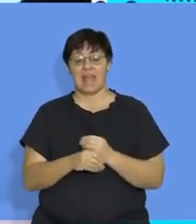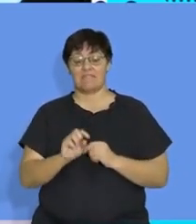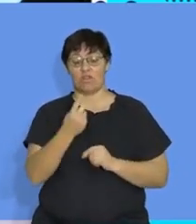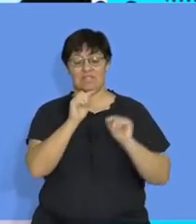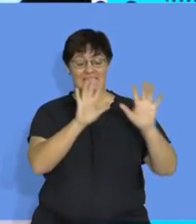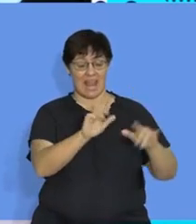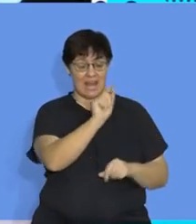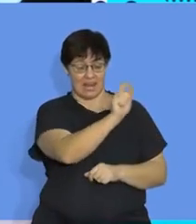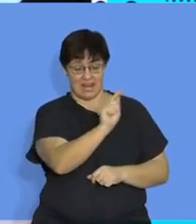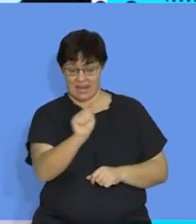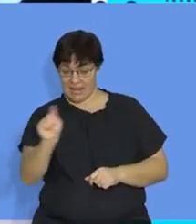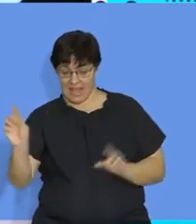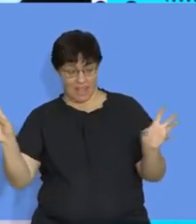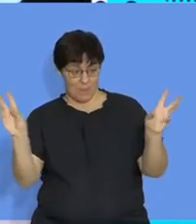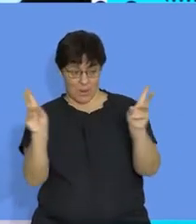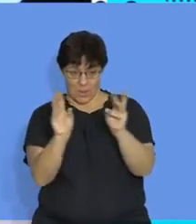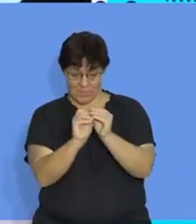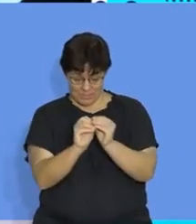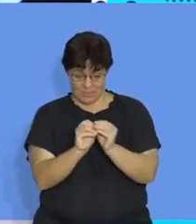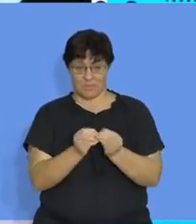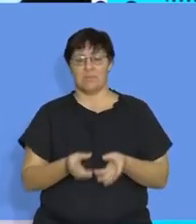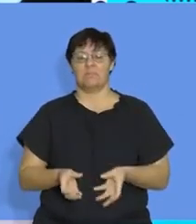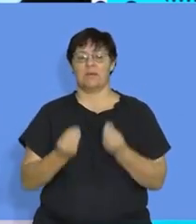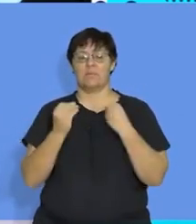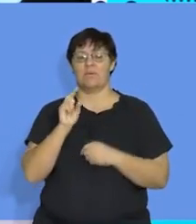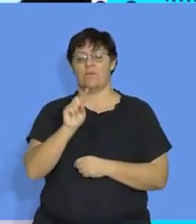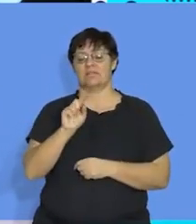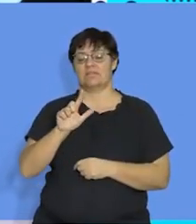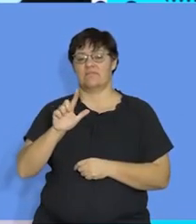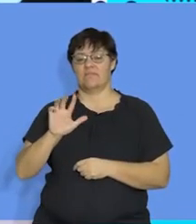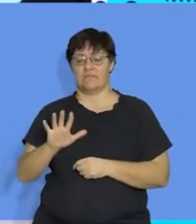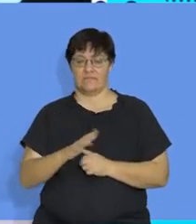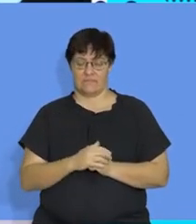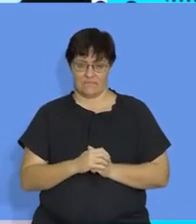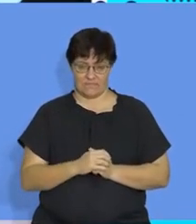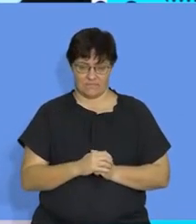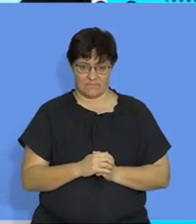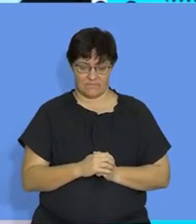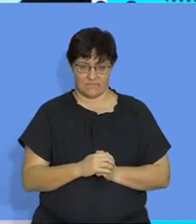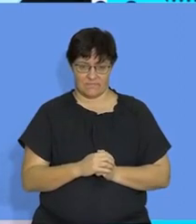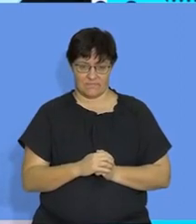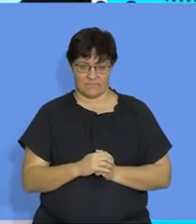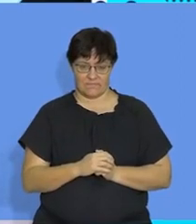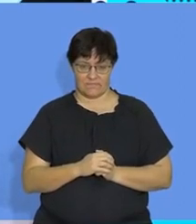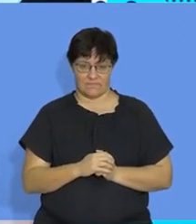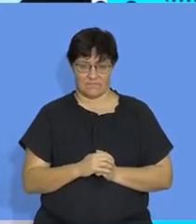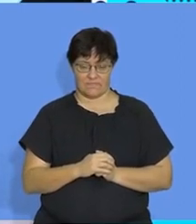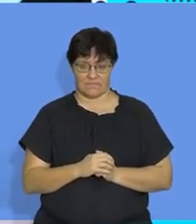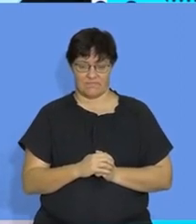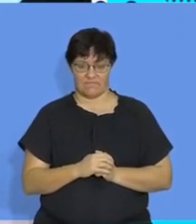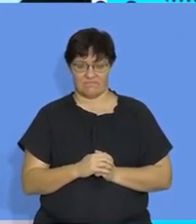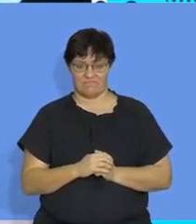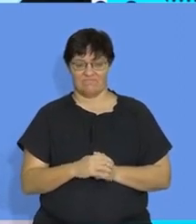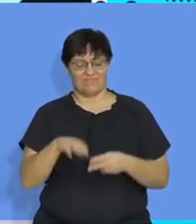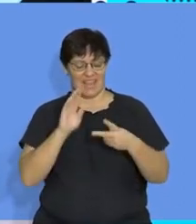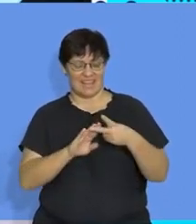first 10 terms of the sequence together, I'm going to have an answer of 175. Let's have a